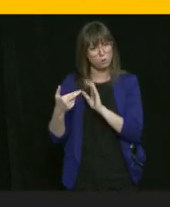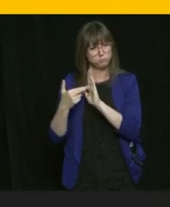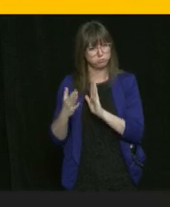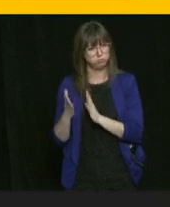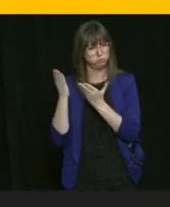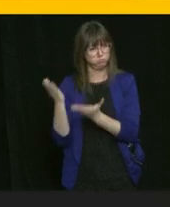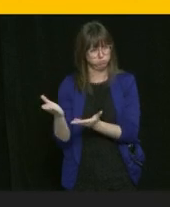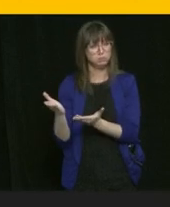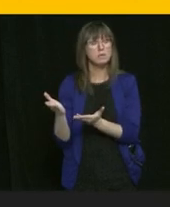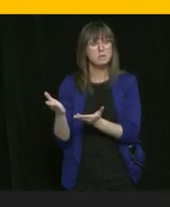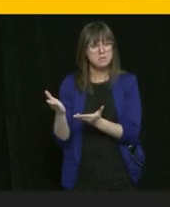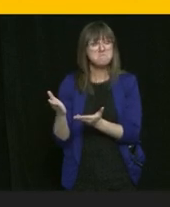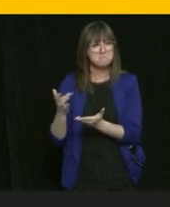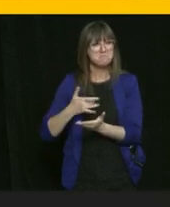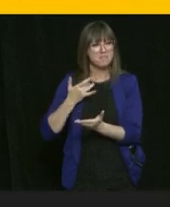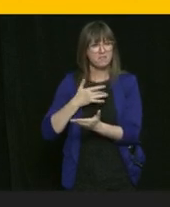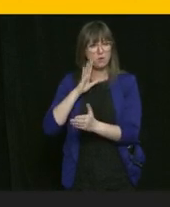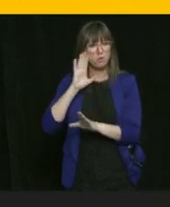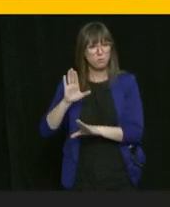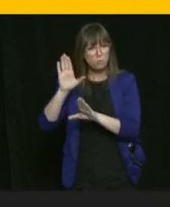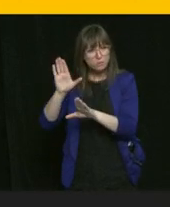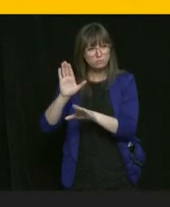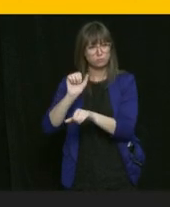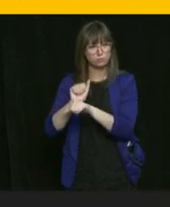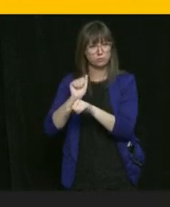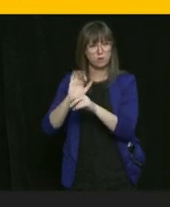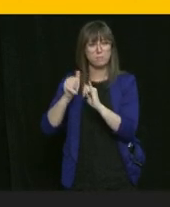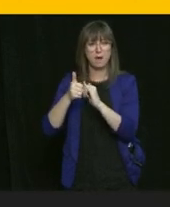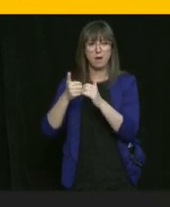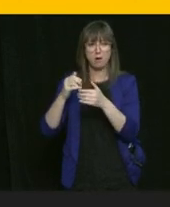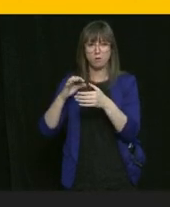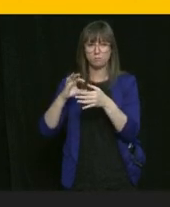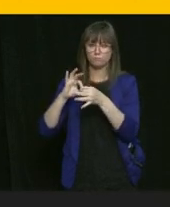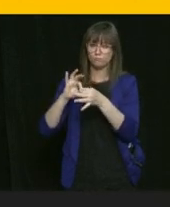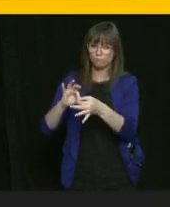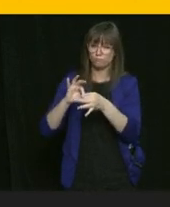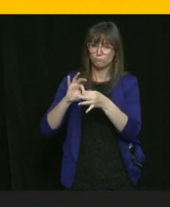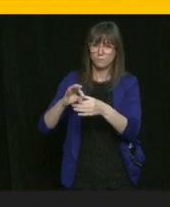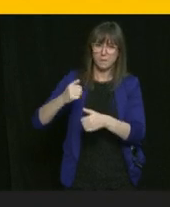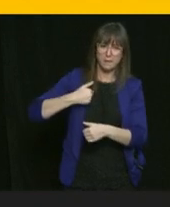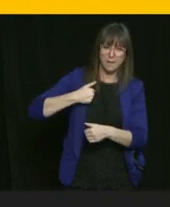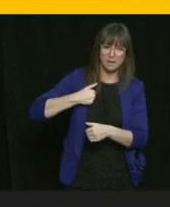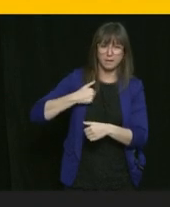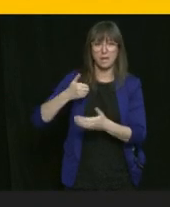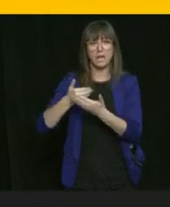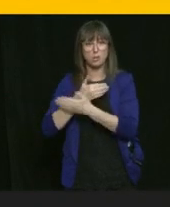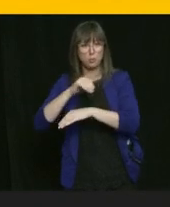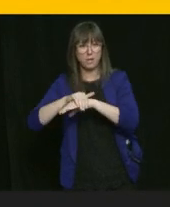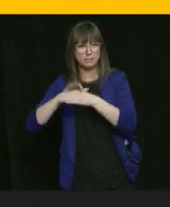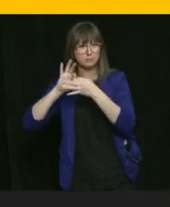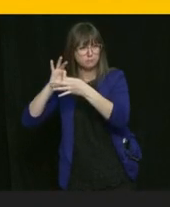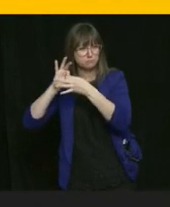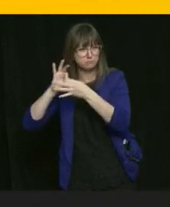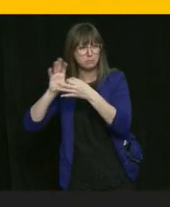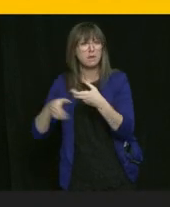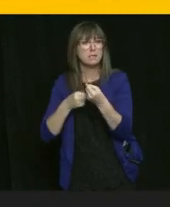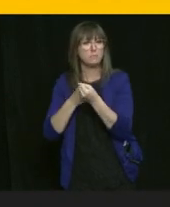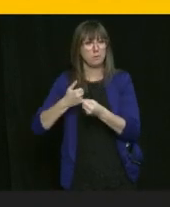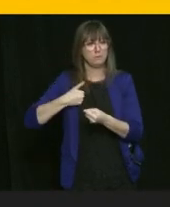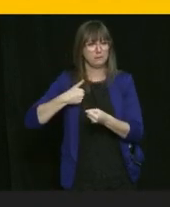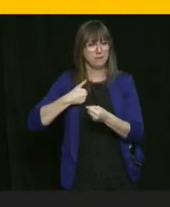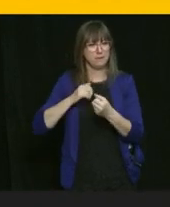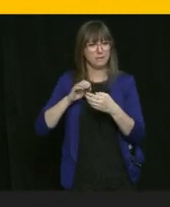le monde. I'm certain he will do a great job strengthening the important bond between Canada and New England and standing up for Canadian interests